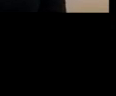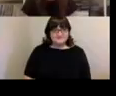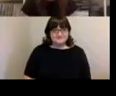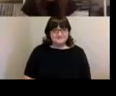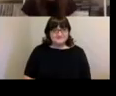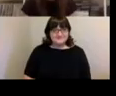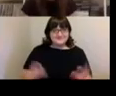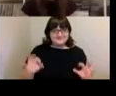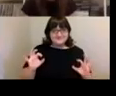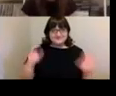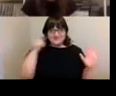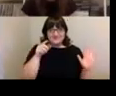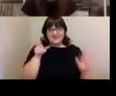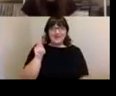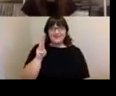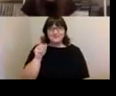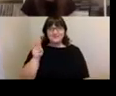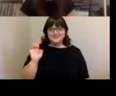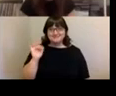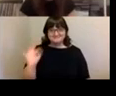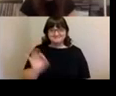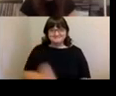I will unmute myself.